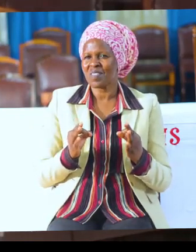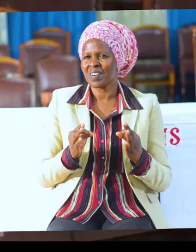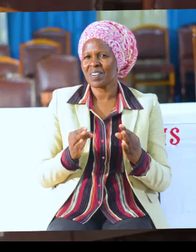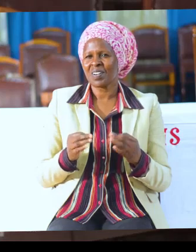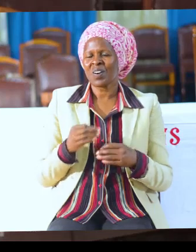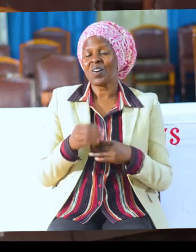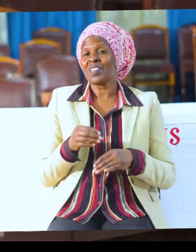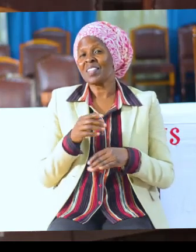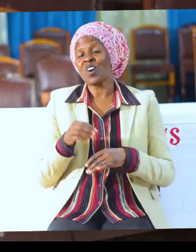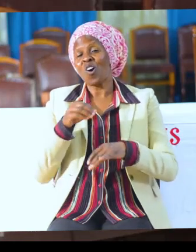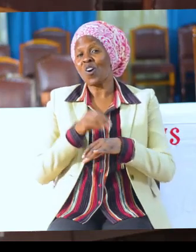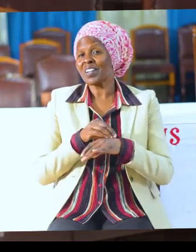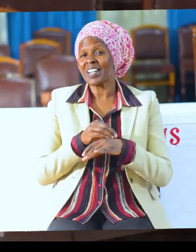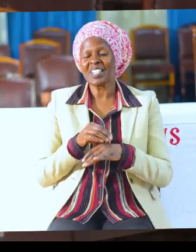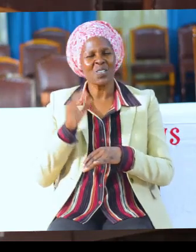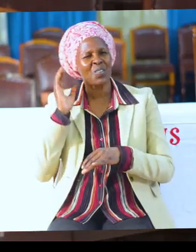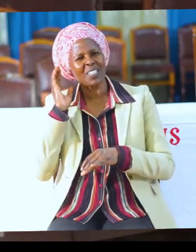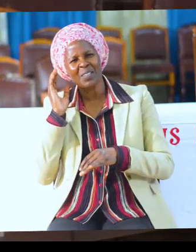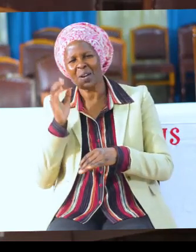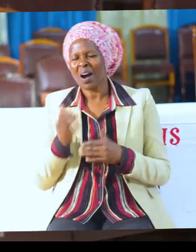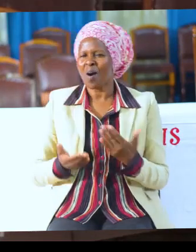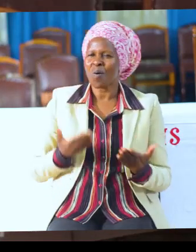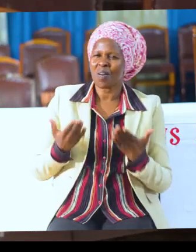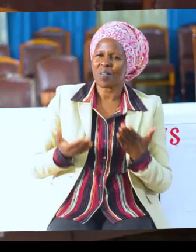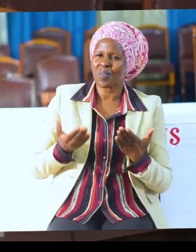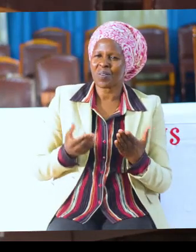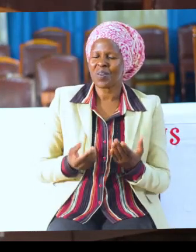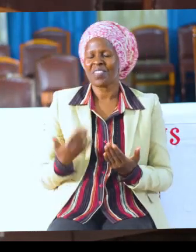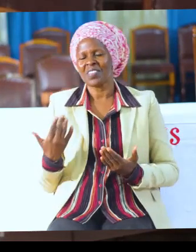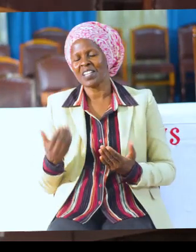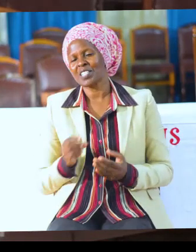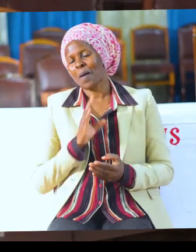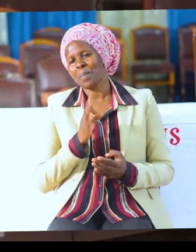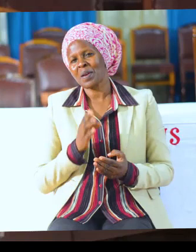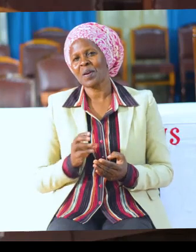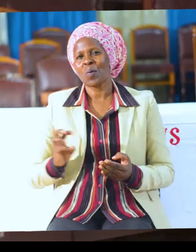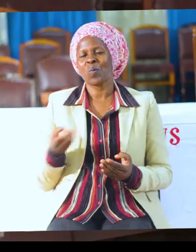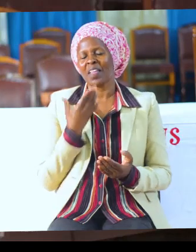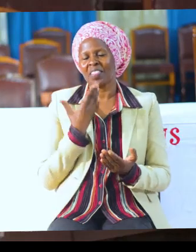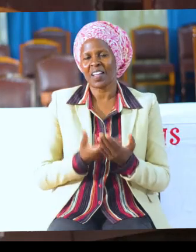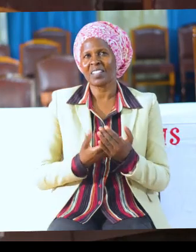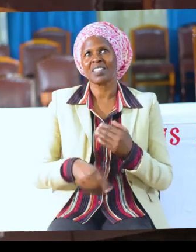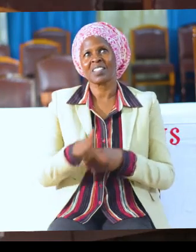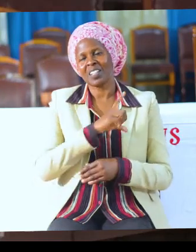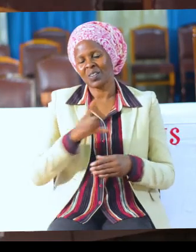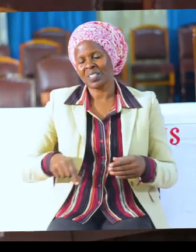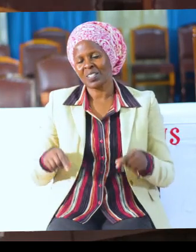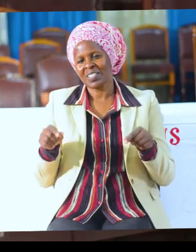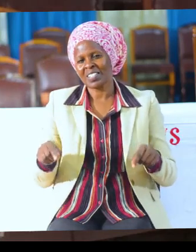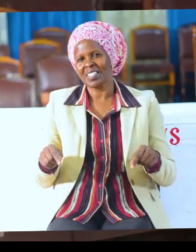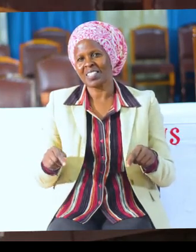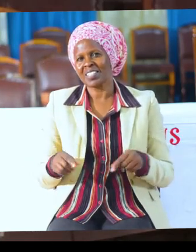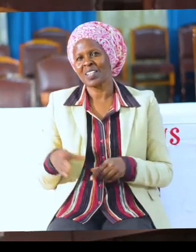thing we call online, you can imagine how things will be at this particular time. But we want to thank the Lord that he has given us this